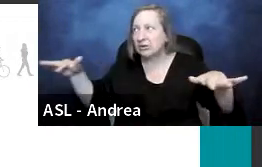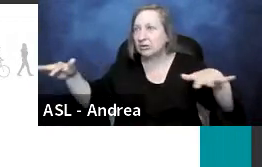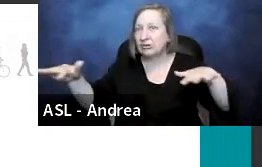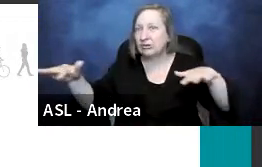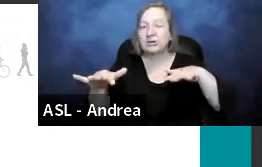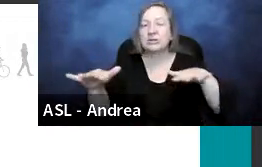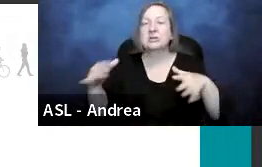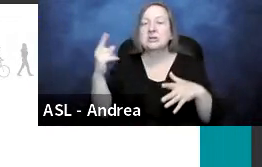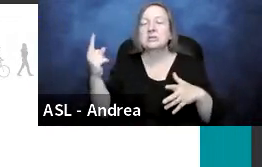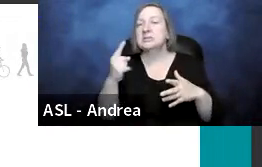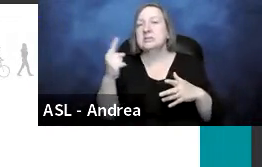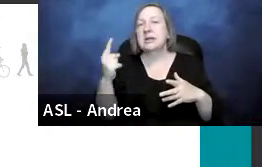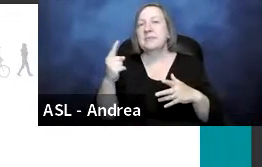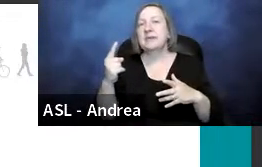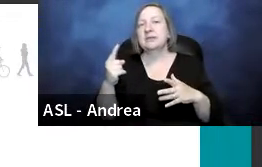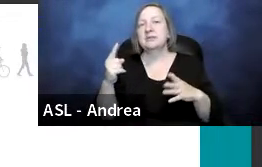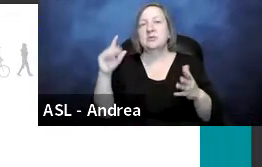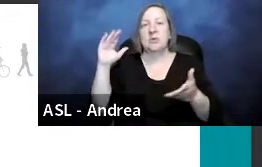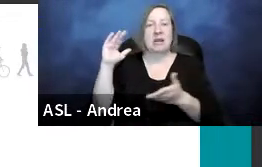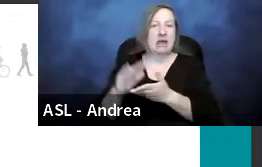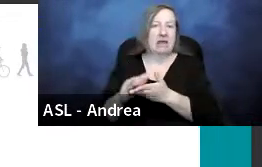to attenuate that